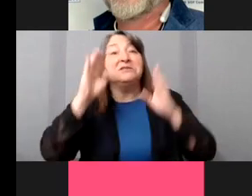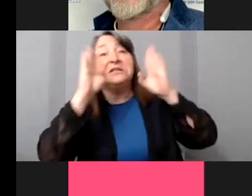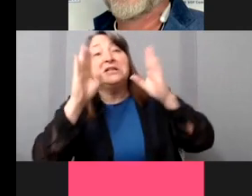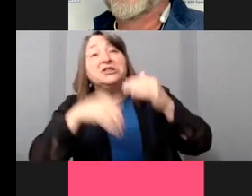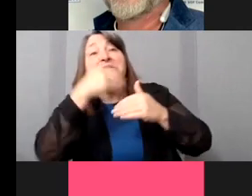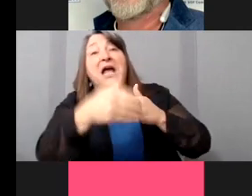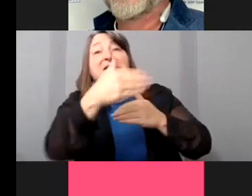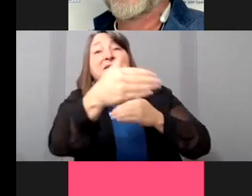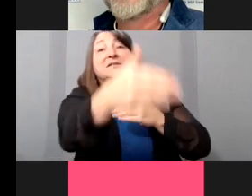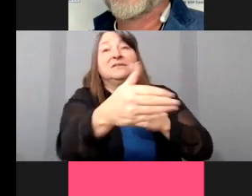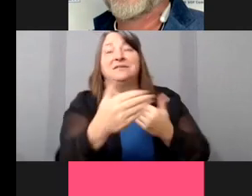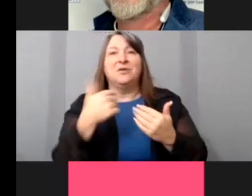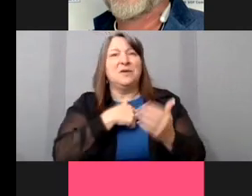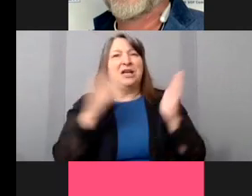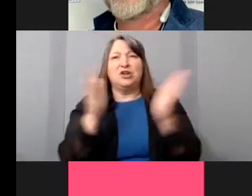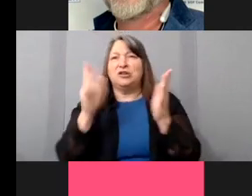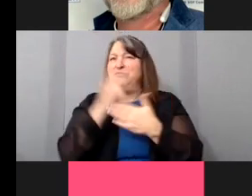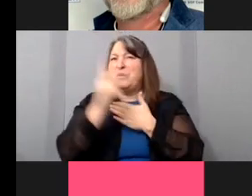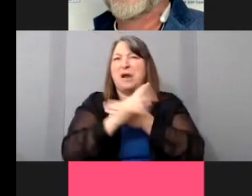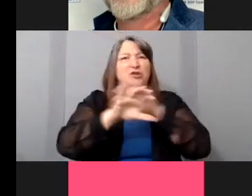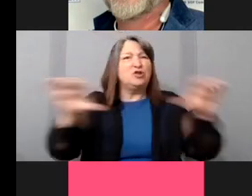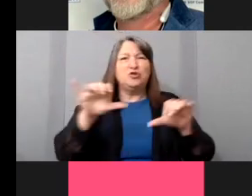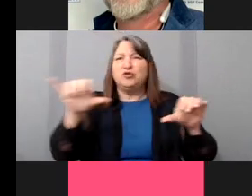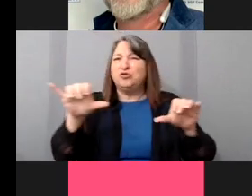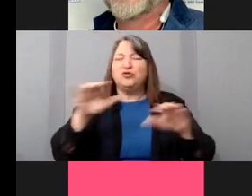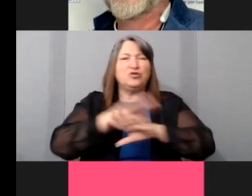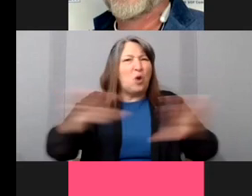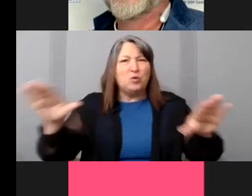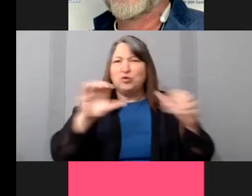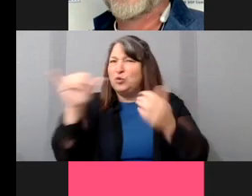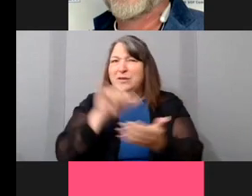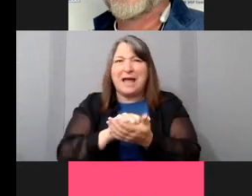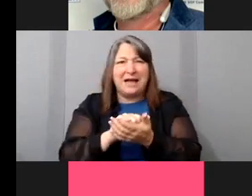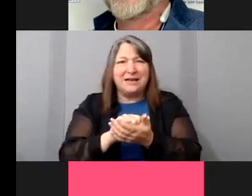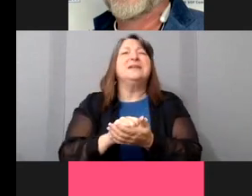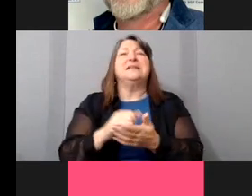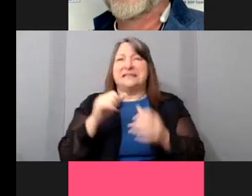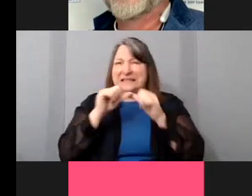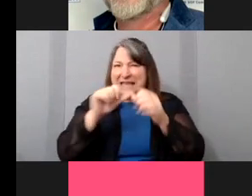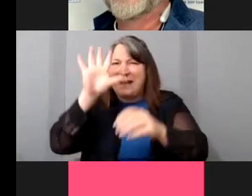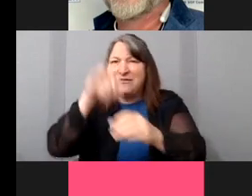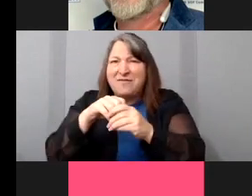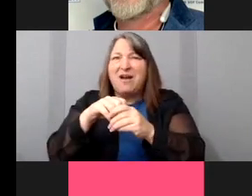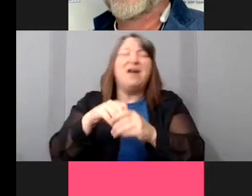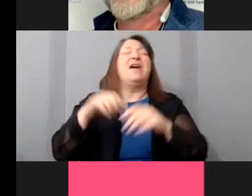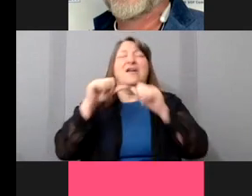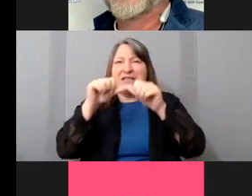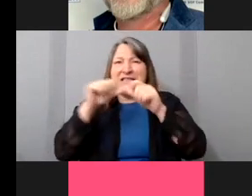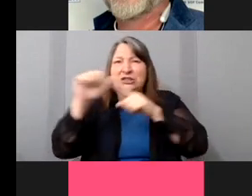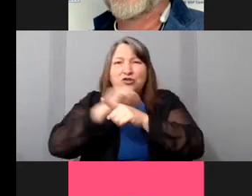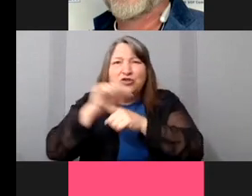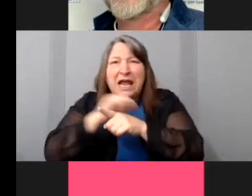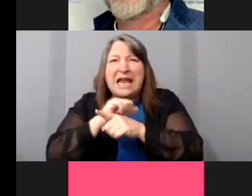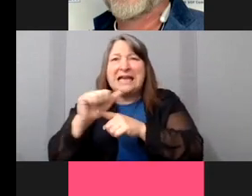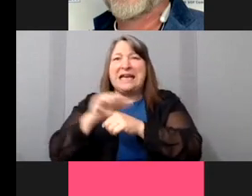encourage programs not to do that, to really stay in the mix and offer ongoing training to mentors, help them problem